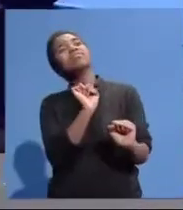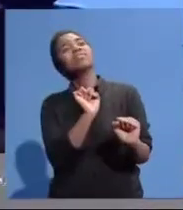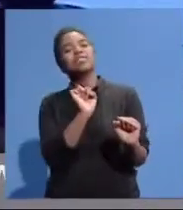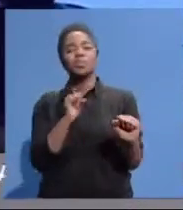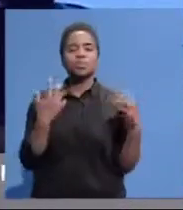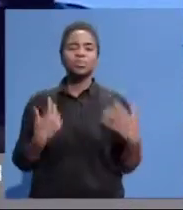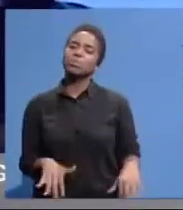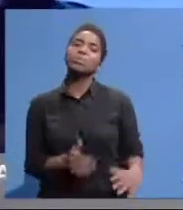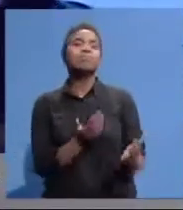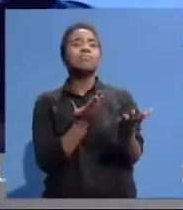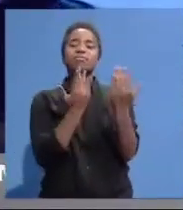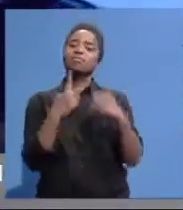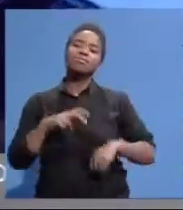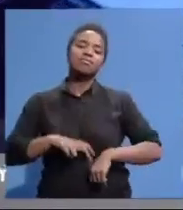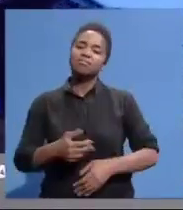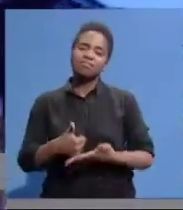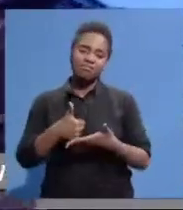Ooh, I need some